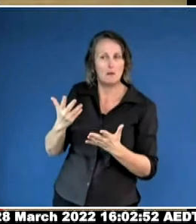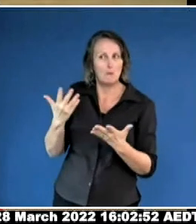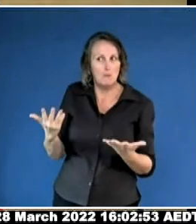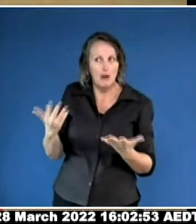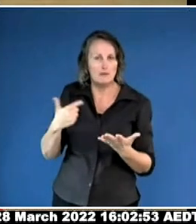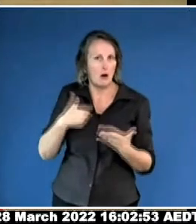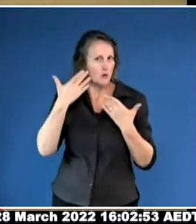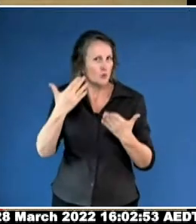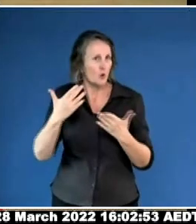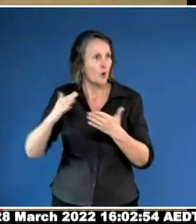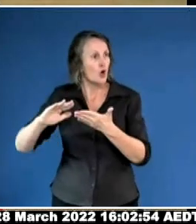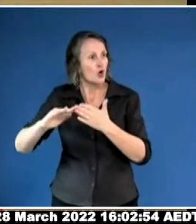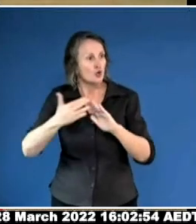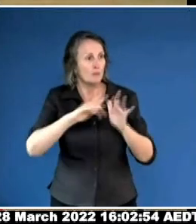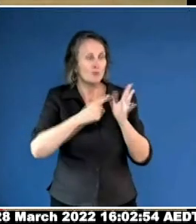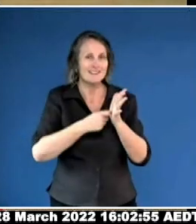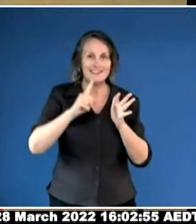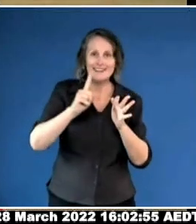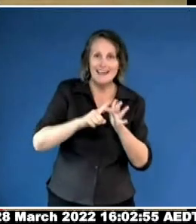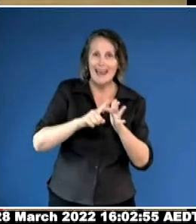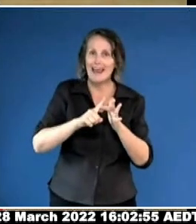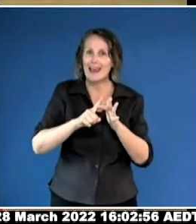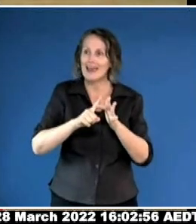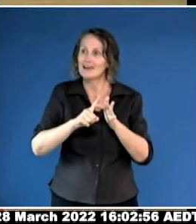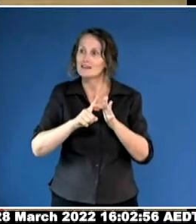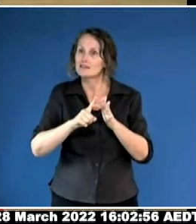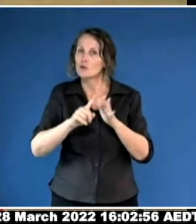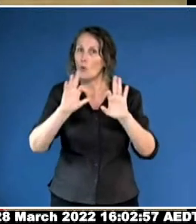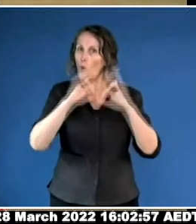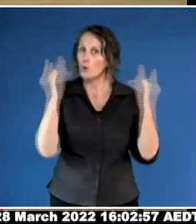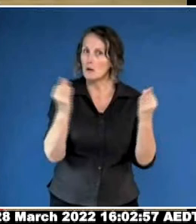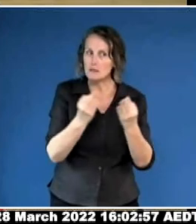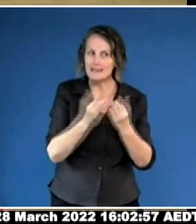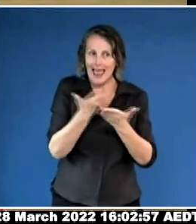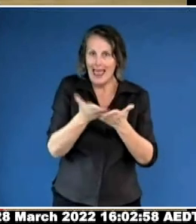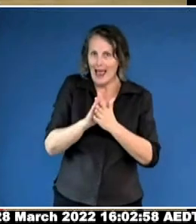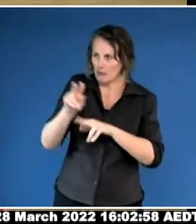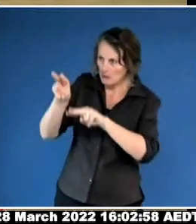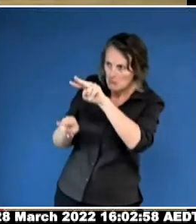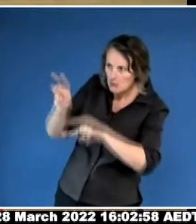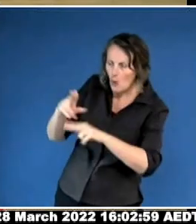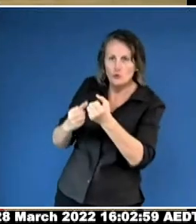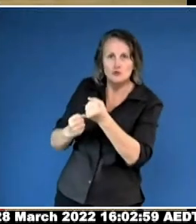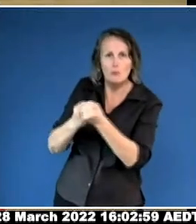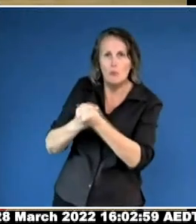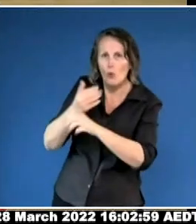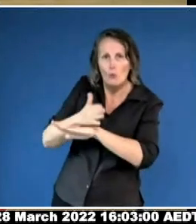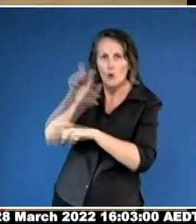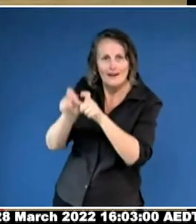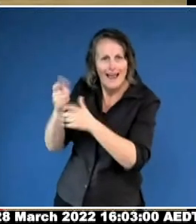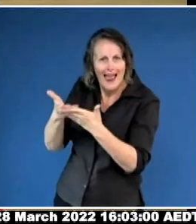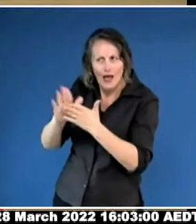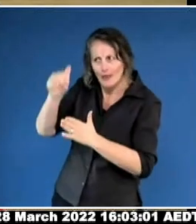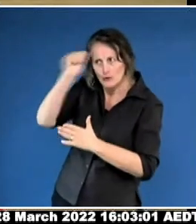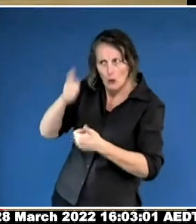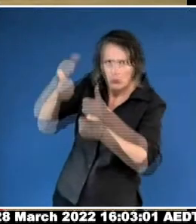community care providers undertake performance management of support workers. Support workers are usually working unsupervised in the private home